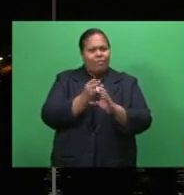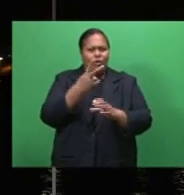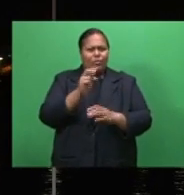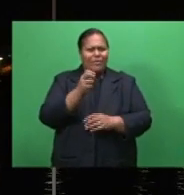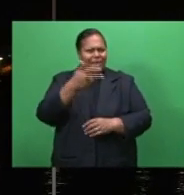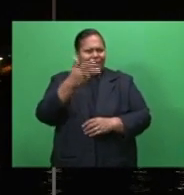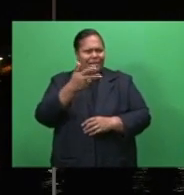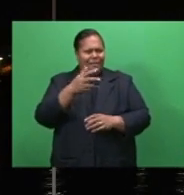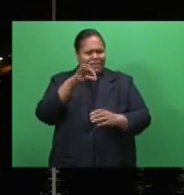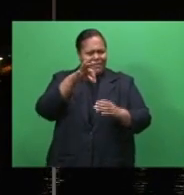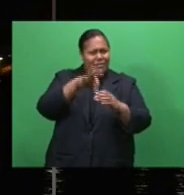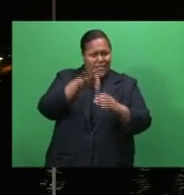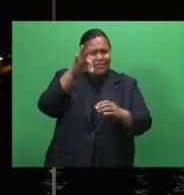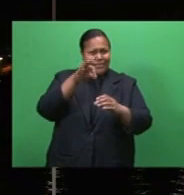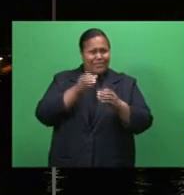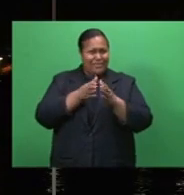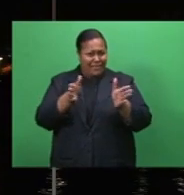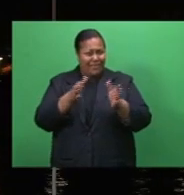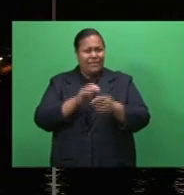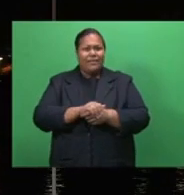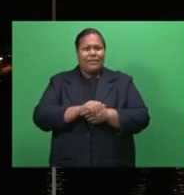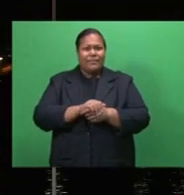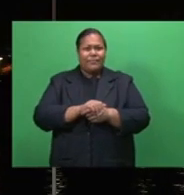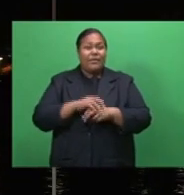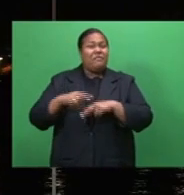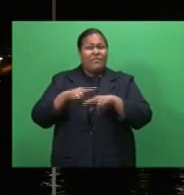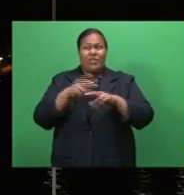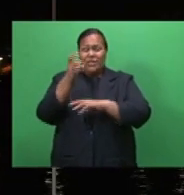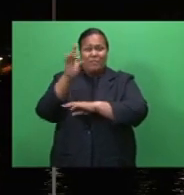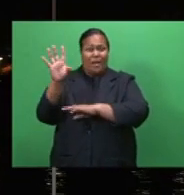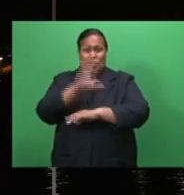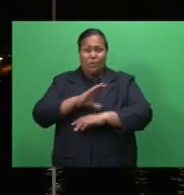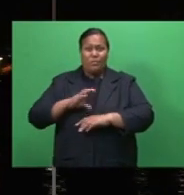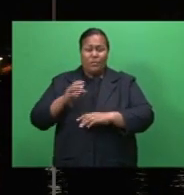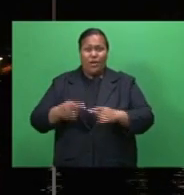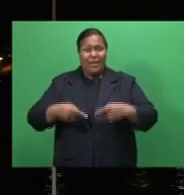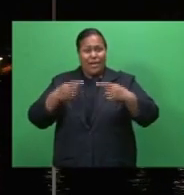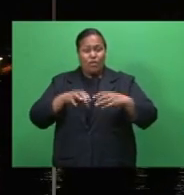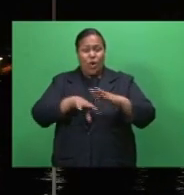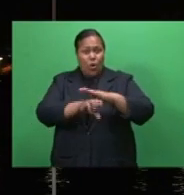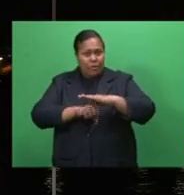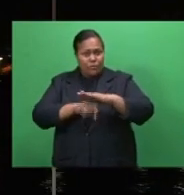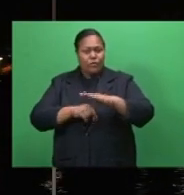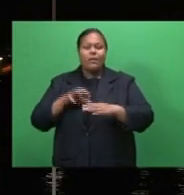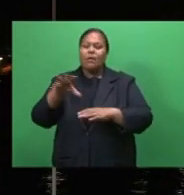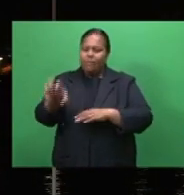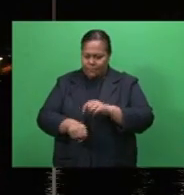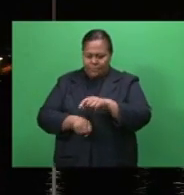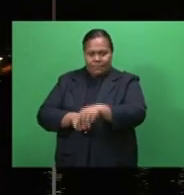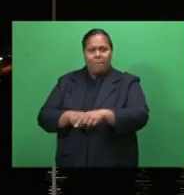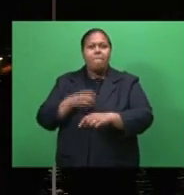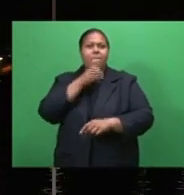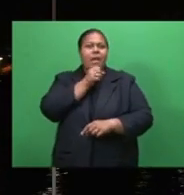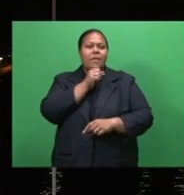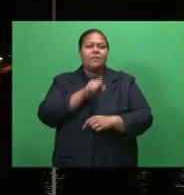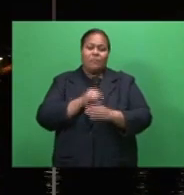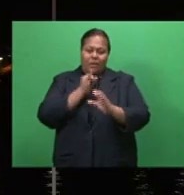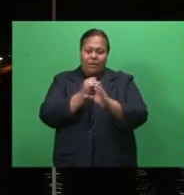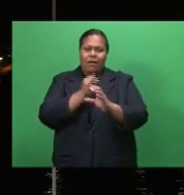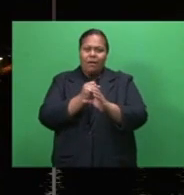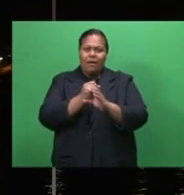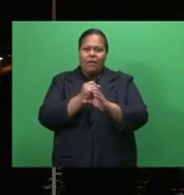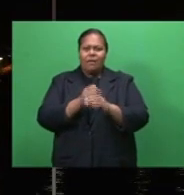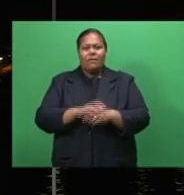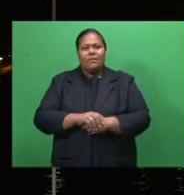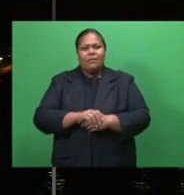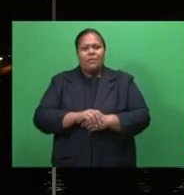The Fiji Independent Commission Against Corruption charged Vijay Krishna with one count of making a false statement under the Political